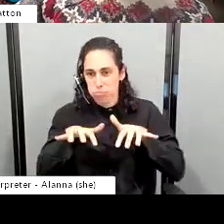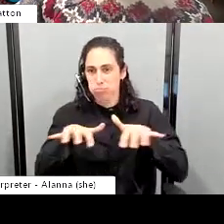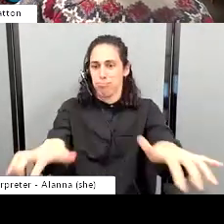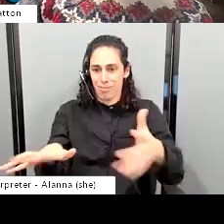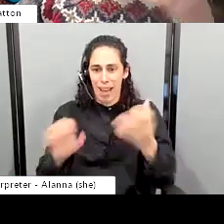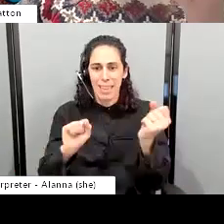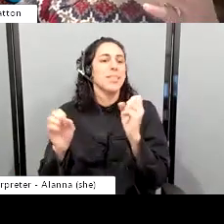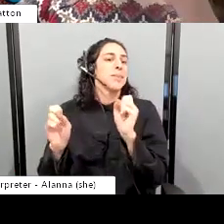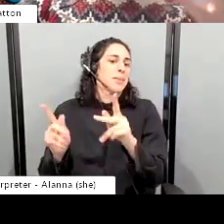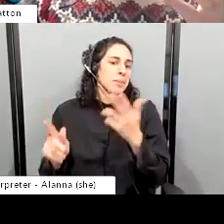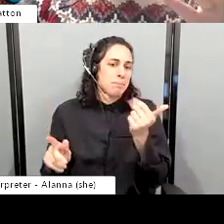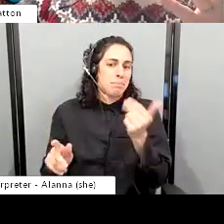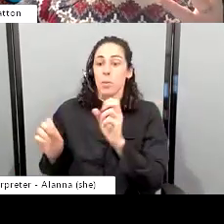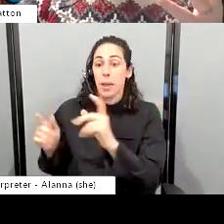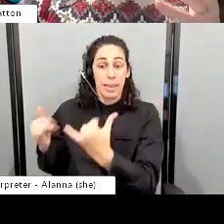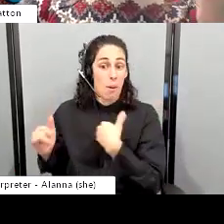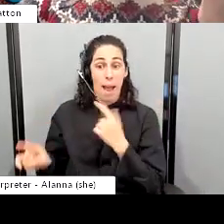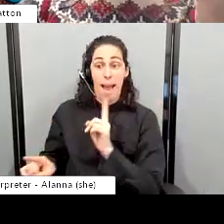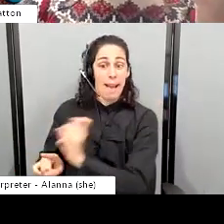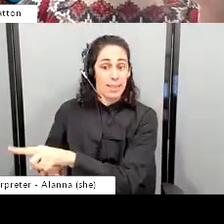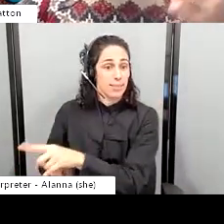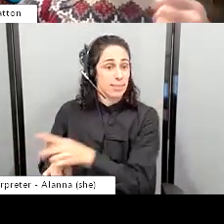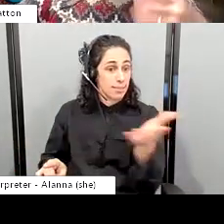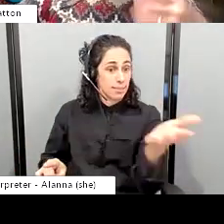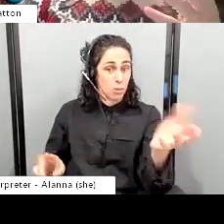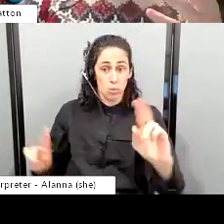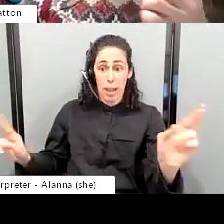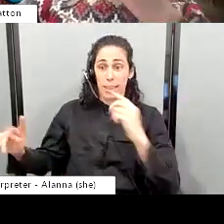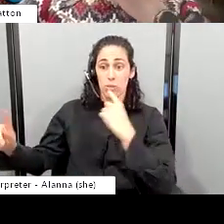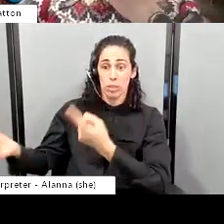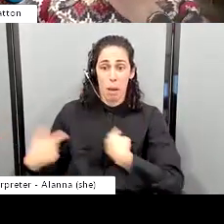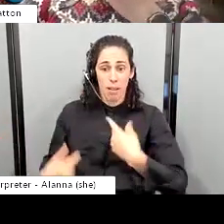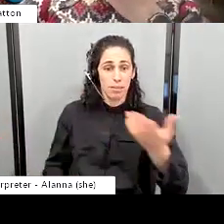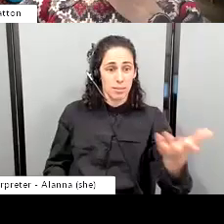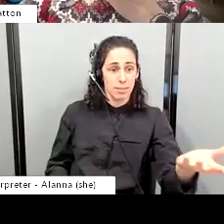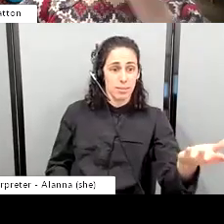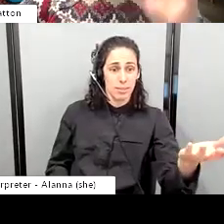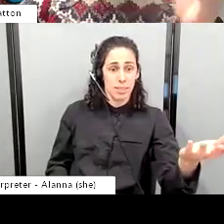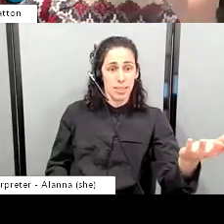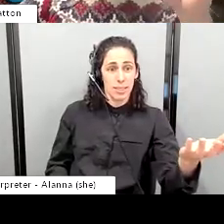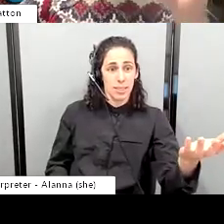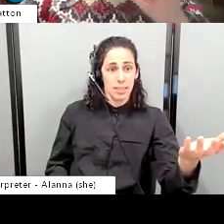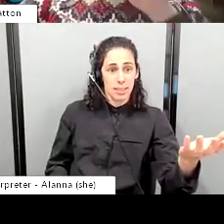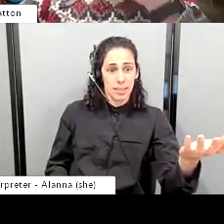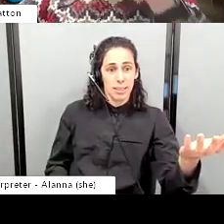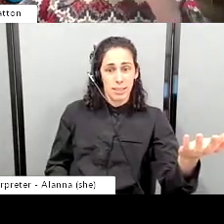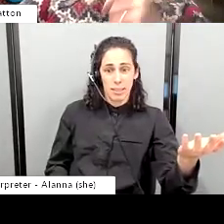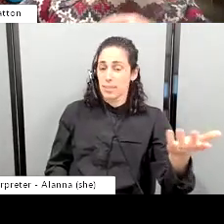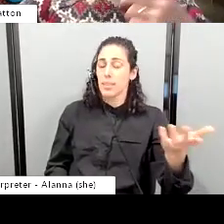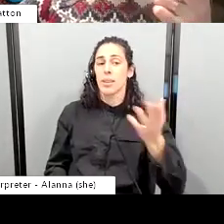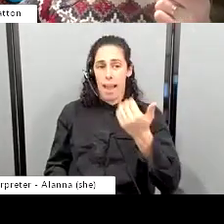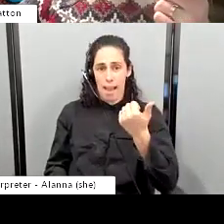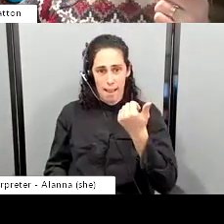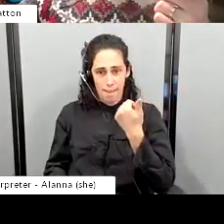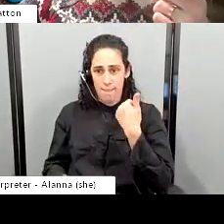And so it tells me, it says they're known for the rapid growth and spreading tendencies, right? Which is the problem that we have, right? So it's going to give me some ideas.